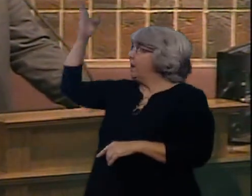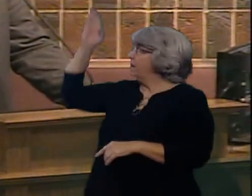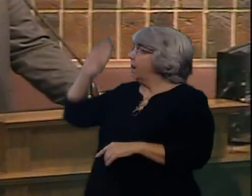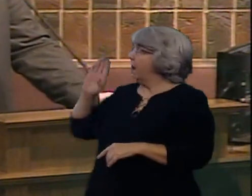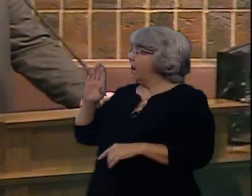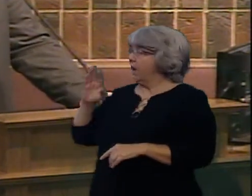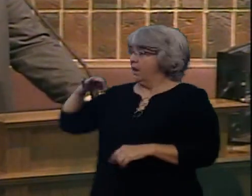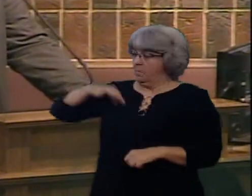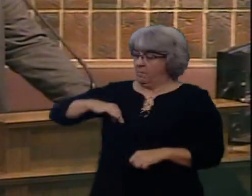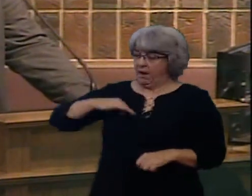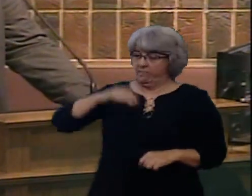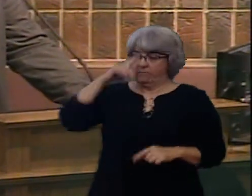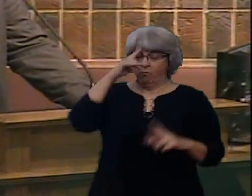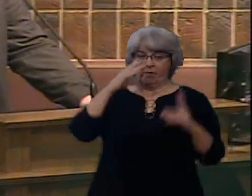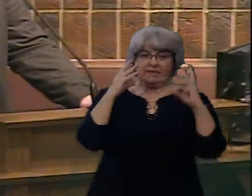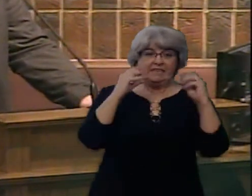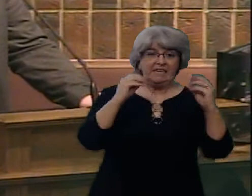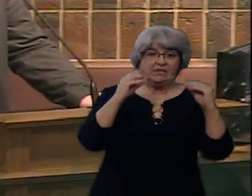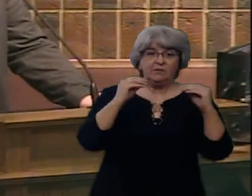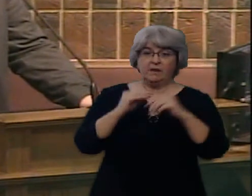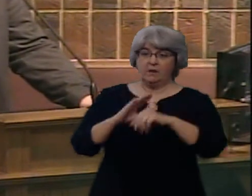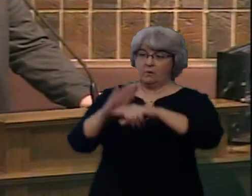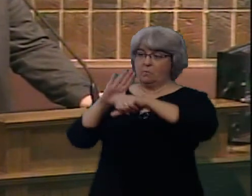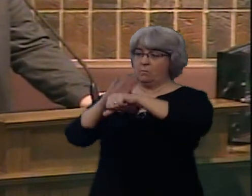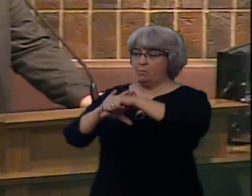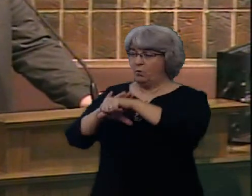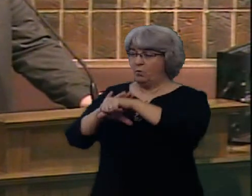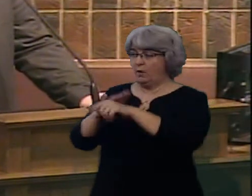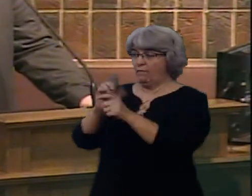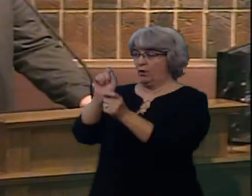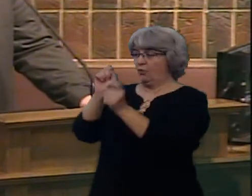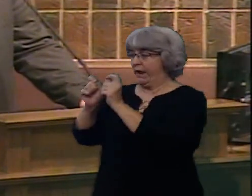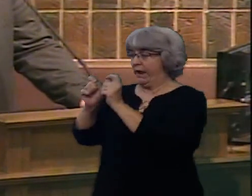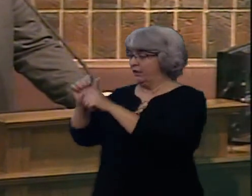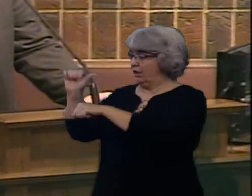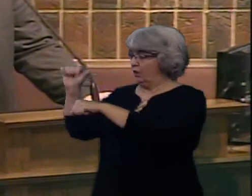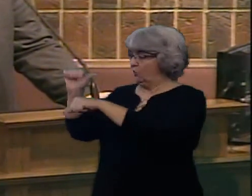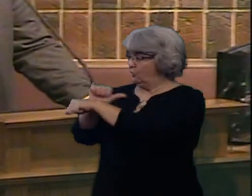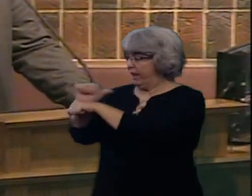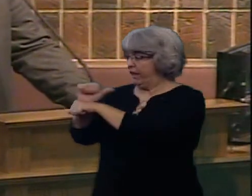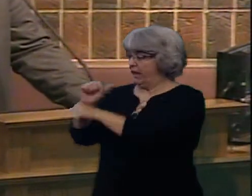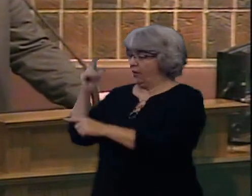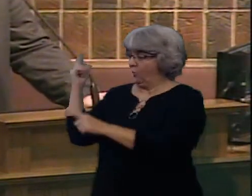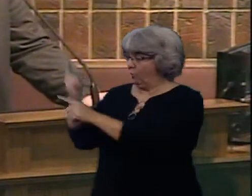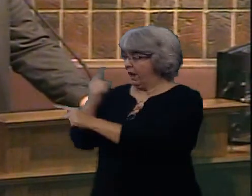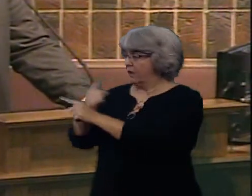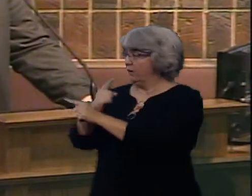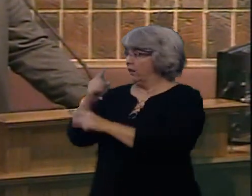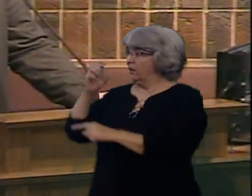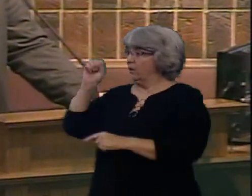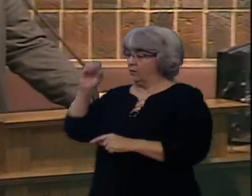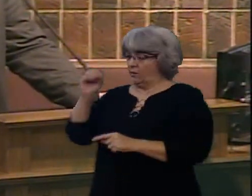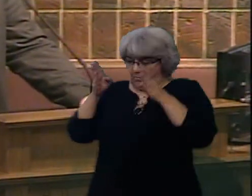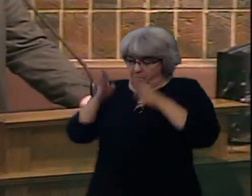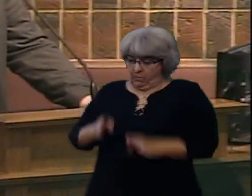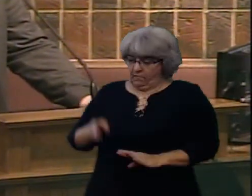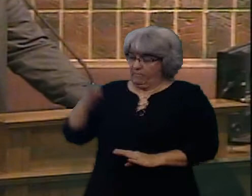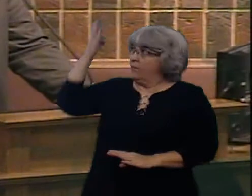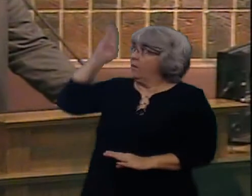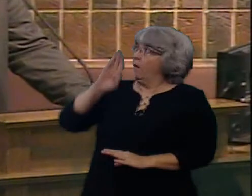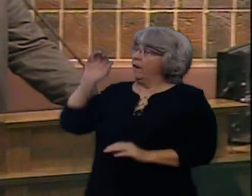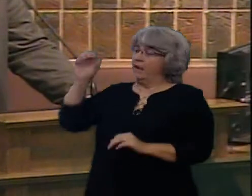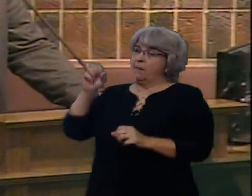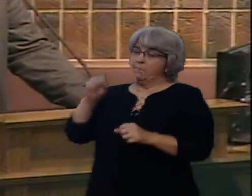for reproof, for correction, and for training in righteousness, that the man of God may be complete, equipped for every good